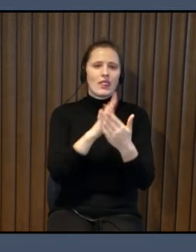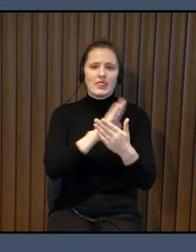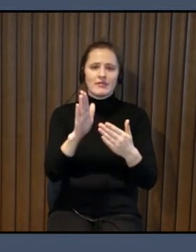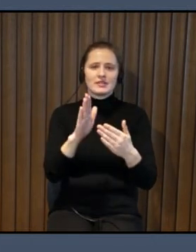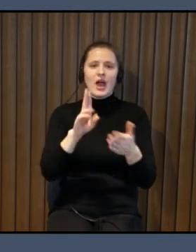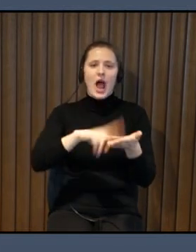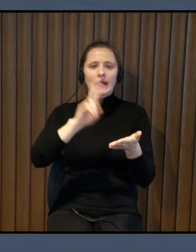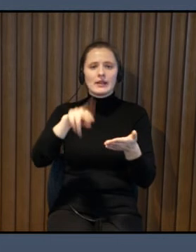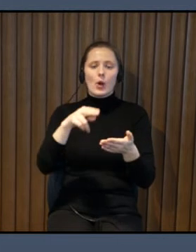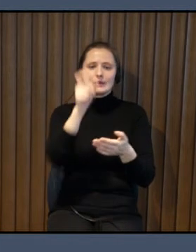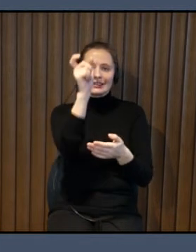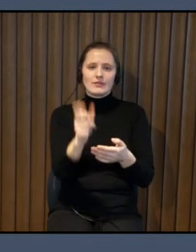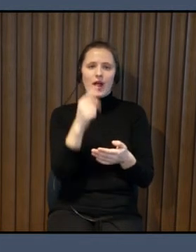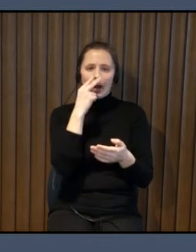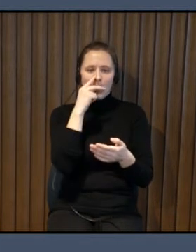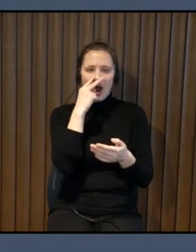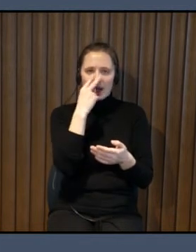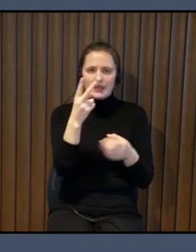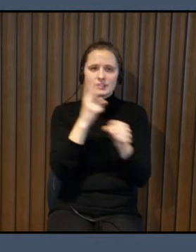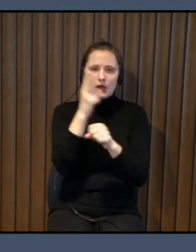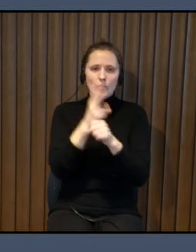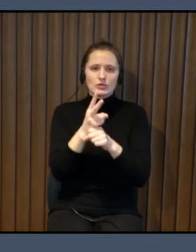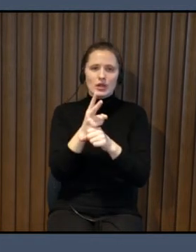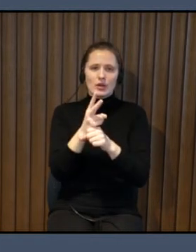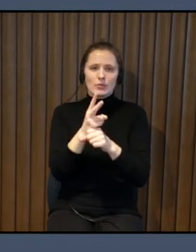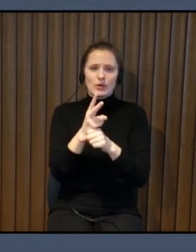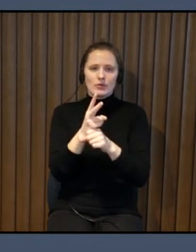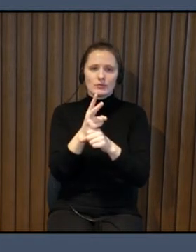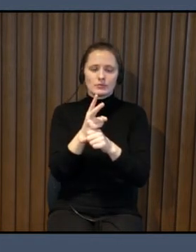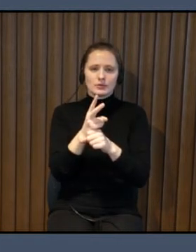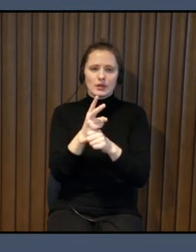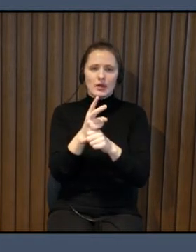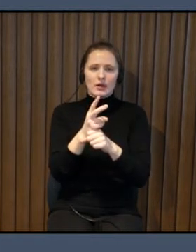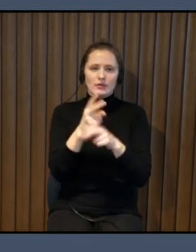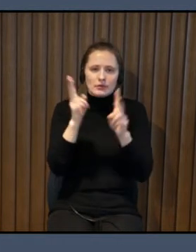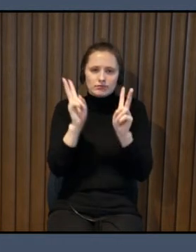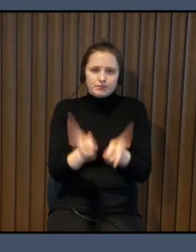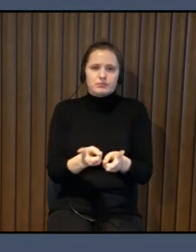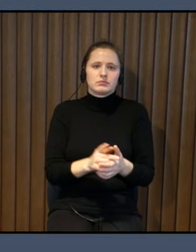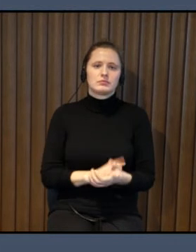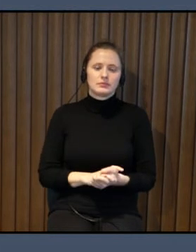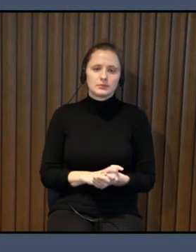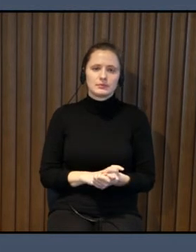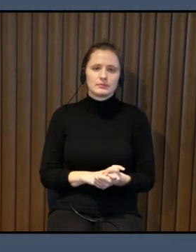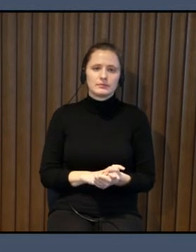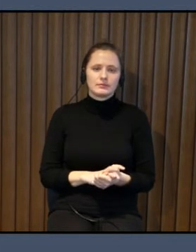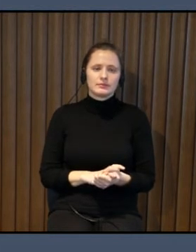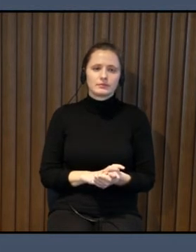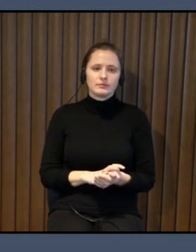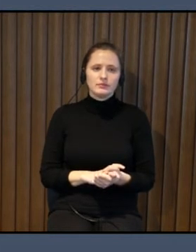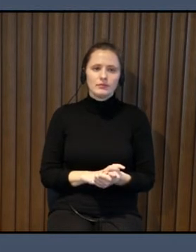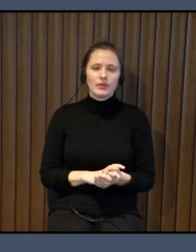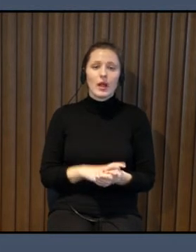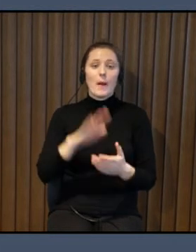being created, do the appropriate marking so that the person with